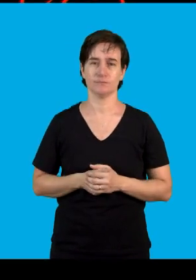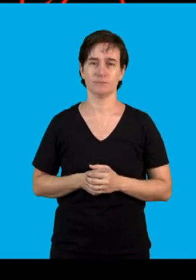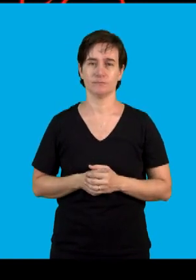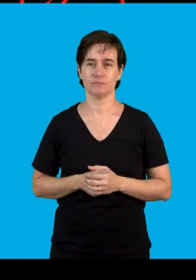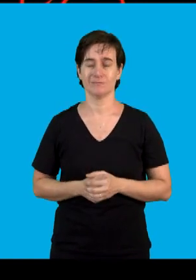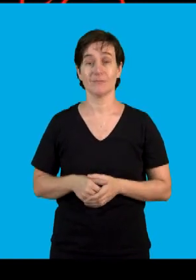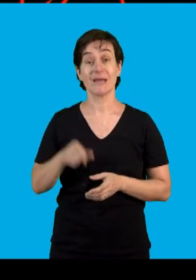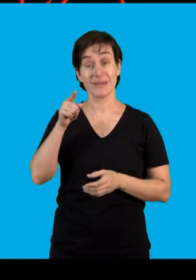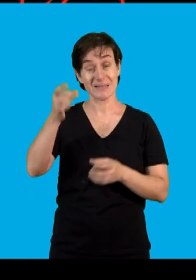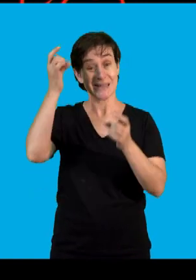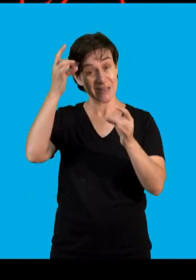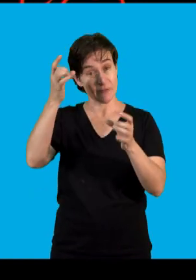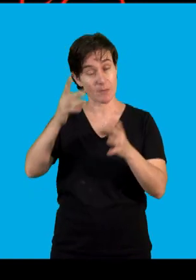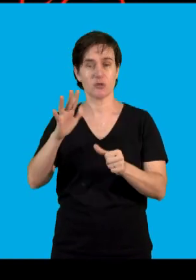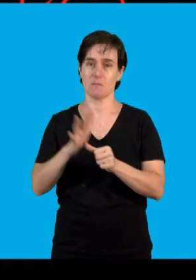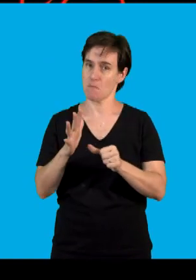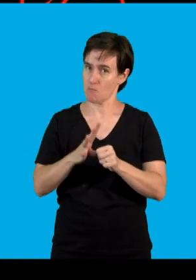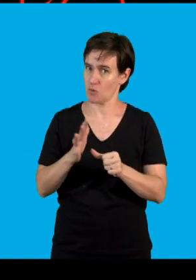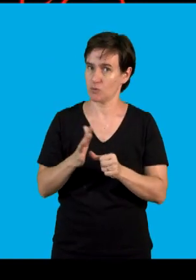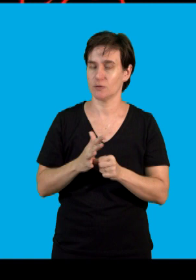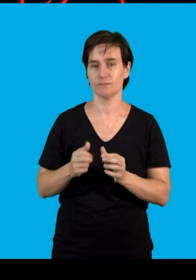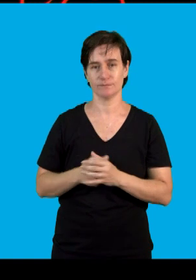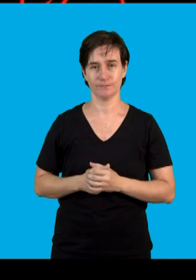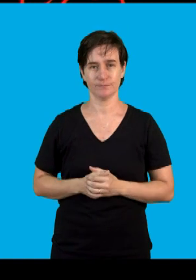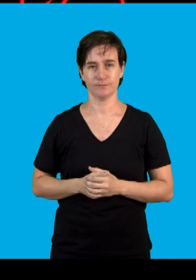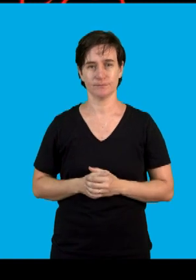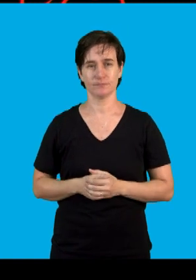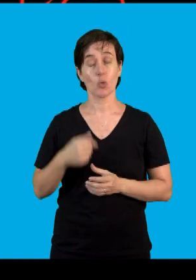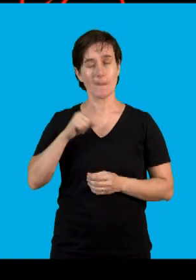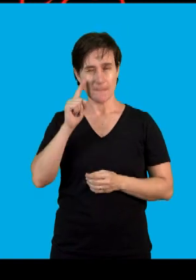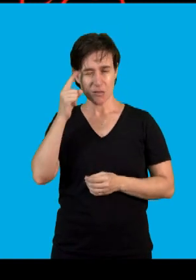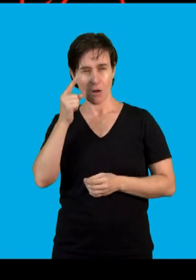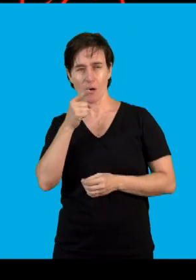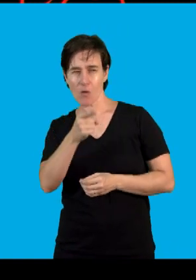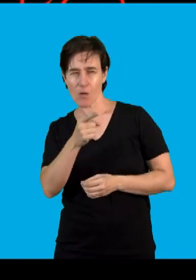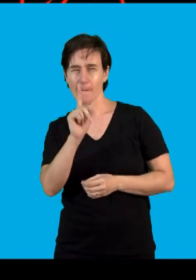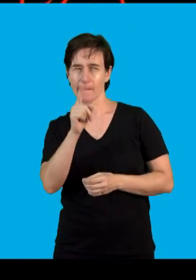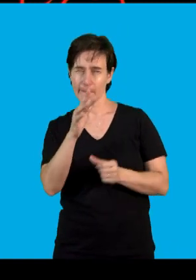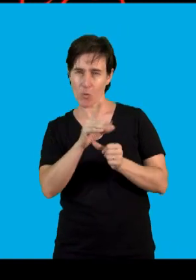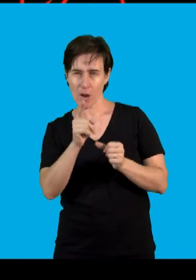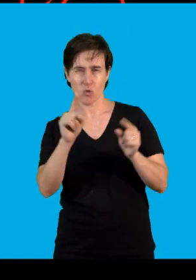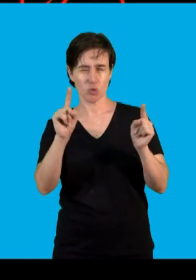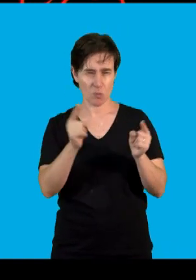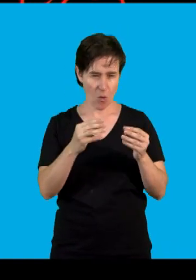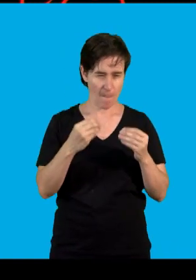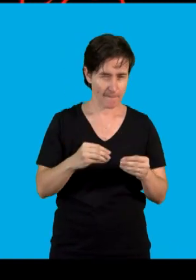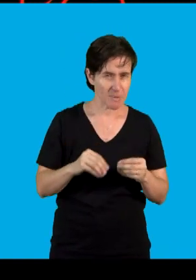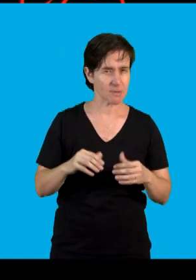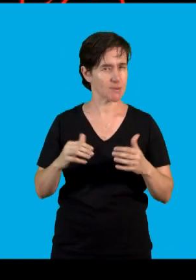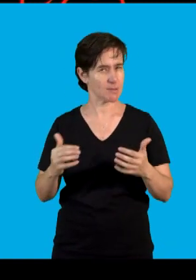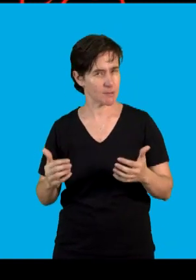This is content that you need to know. You need to know stuff around a small